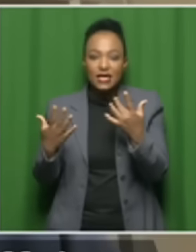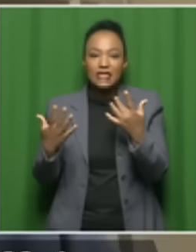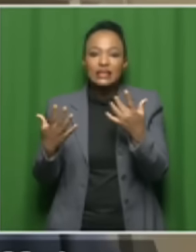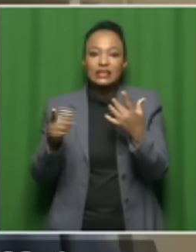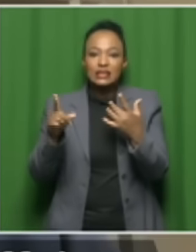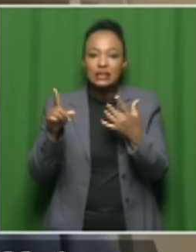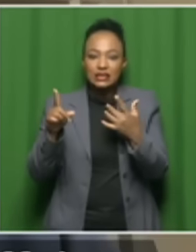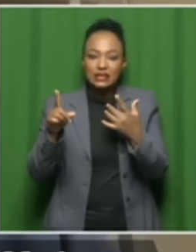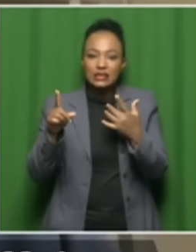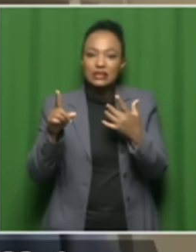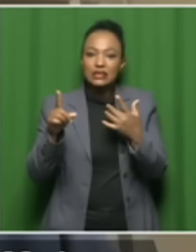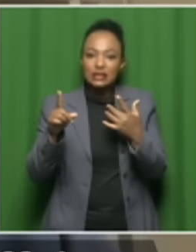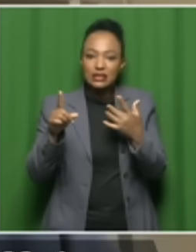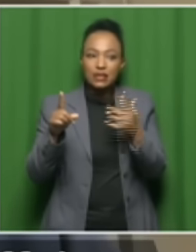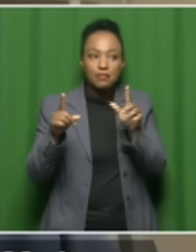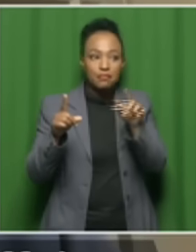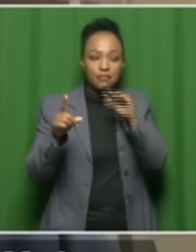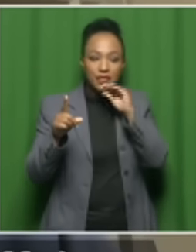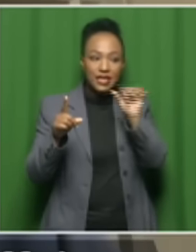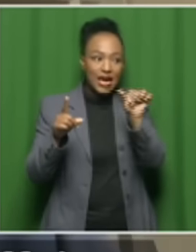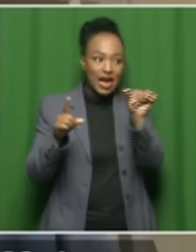for naturalization of another